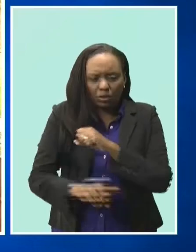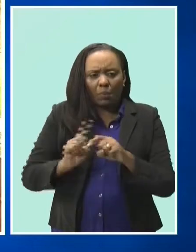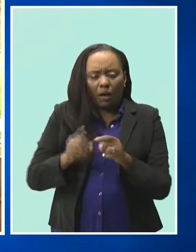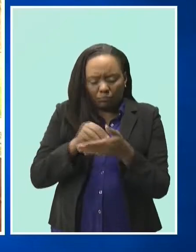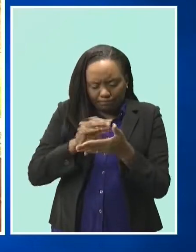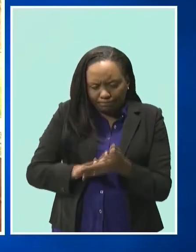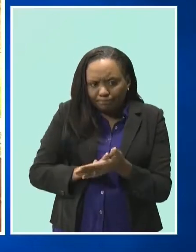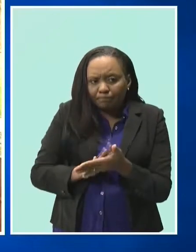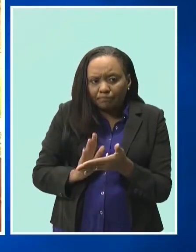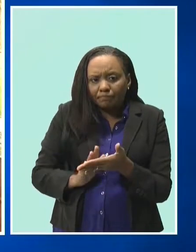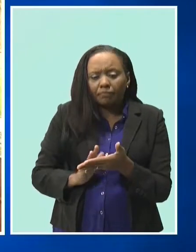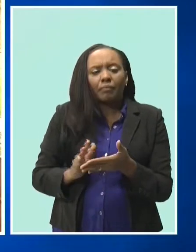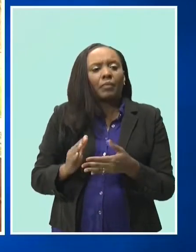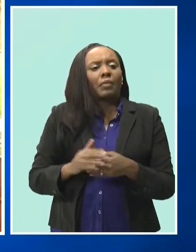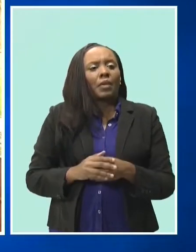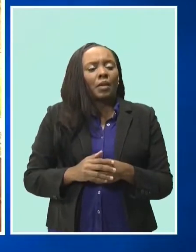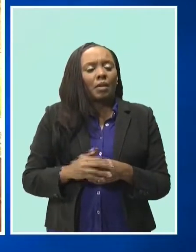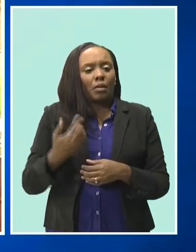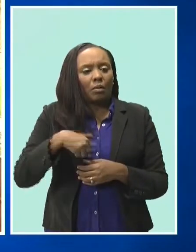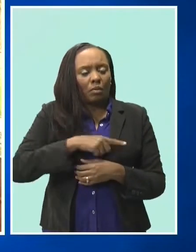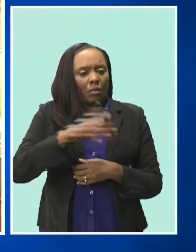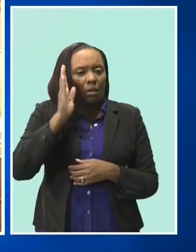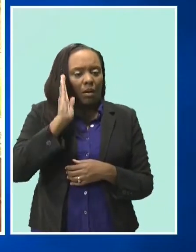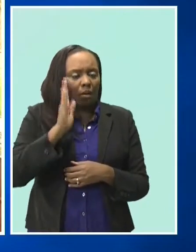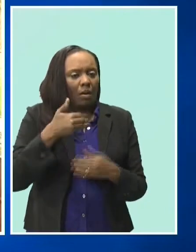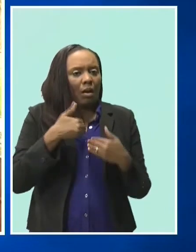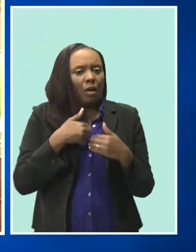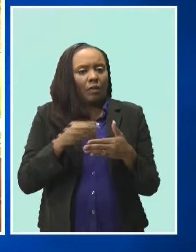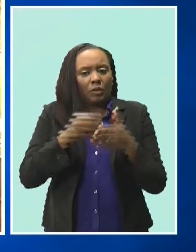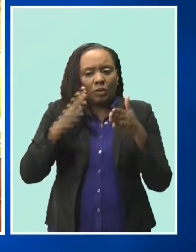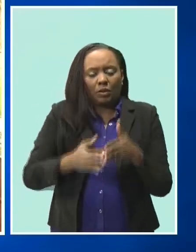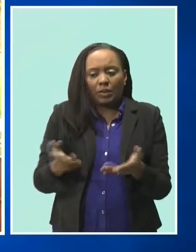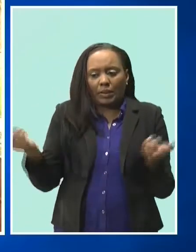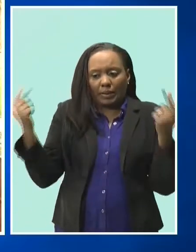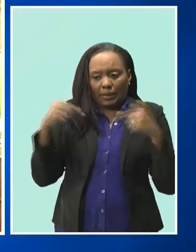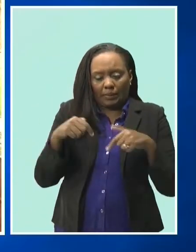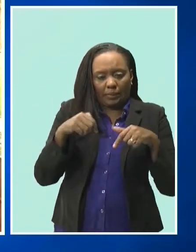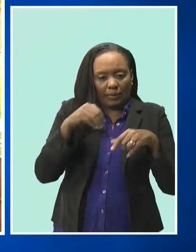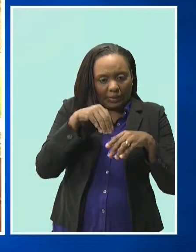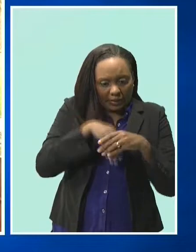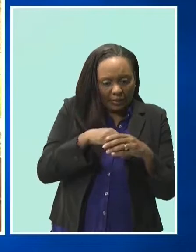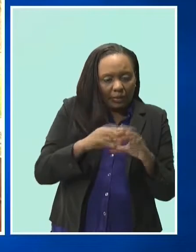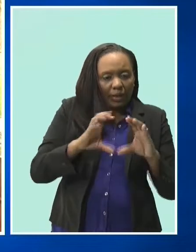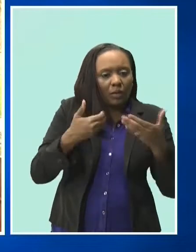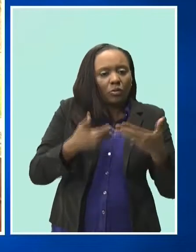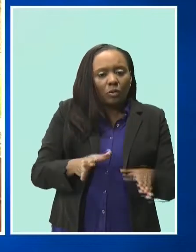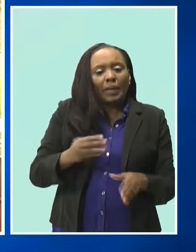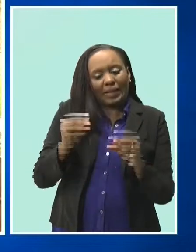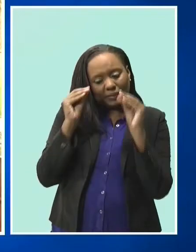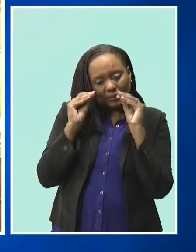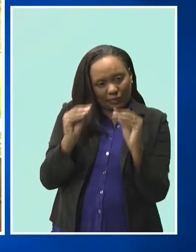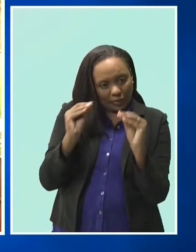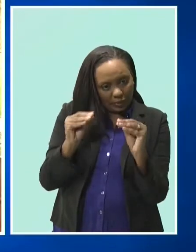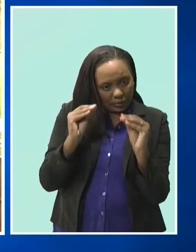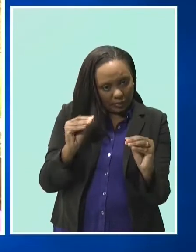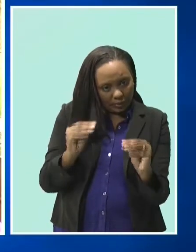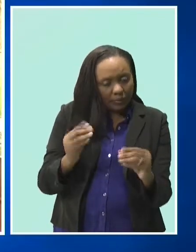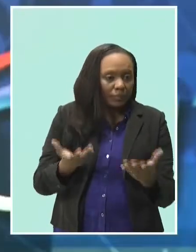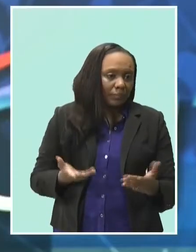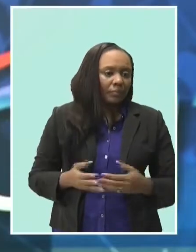will talk about that in a little while, we will have those students come back in and give them the requisite instruction and